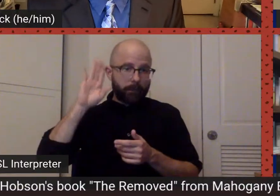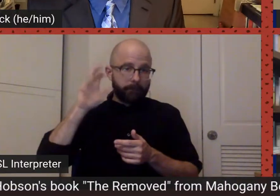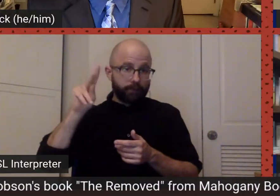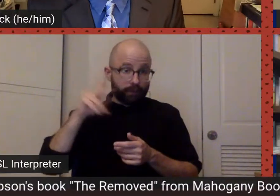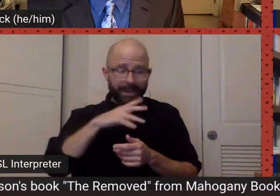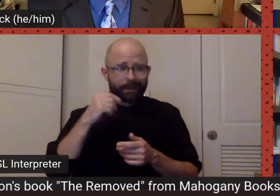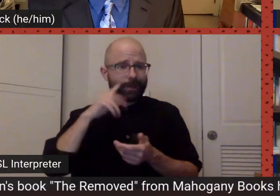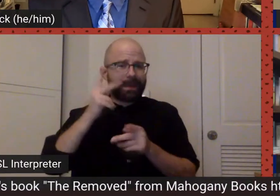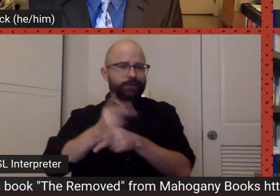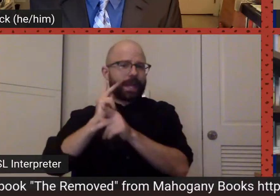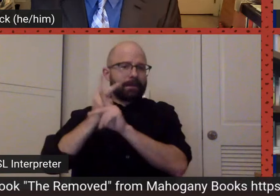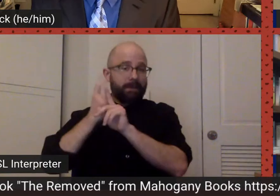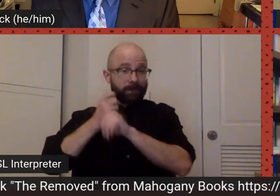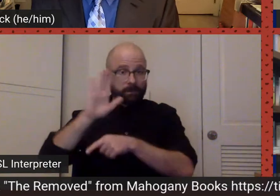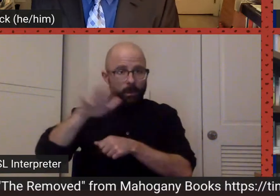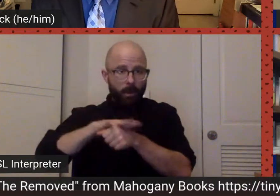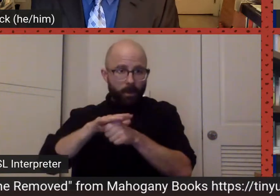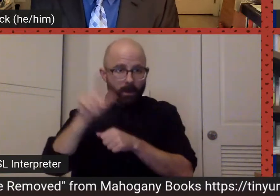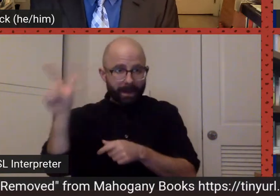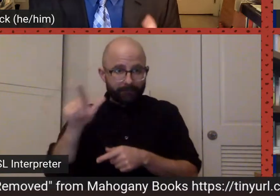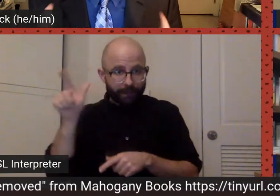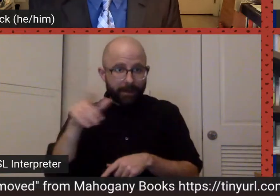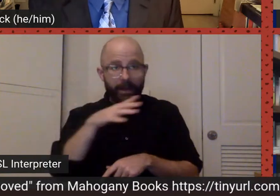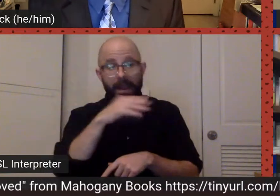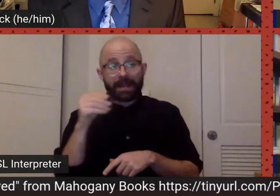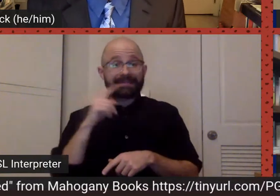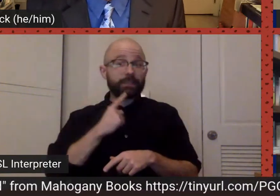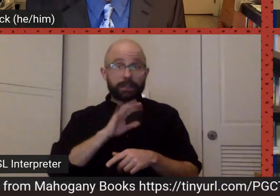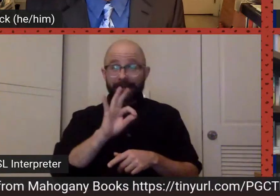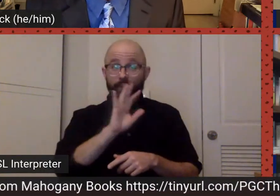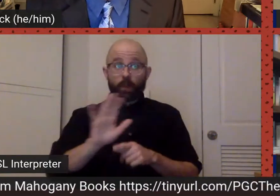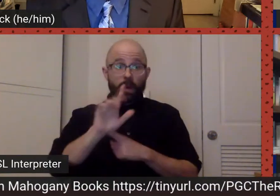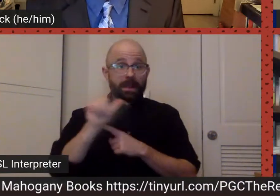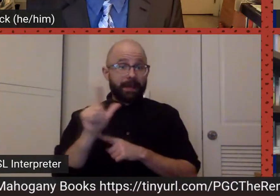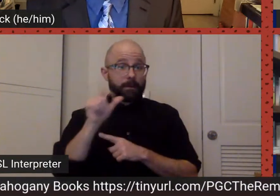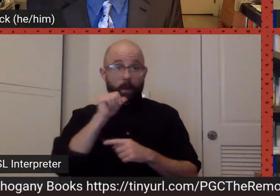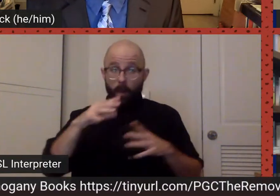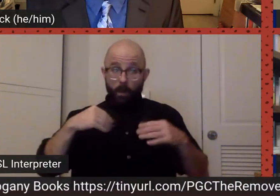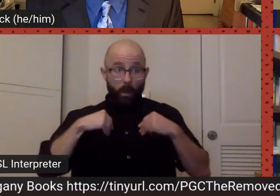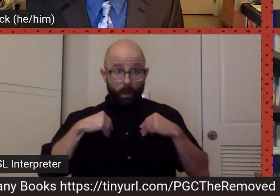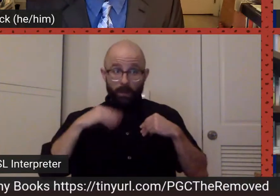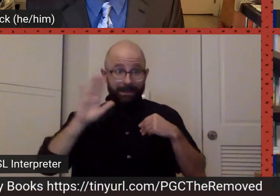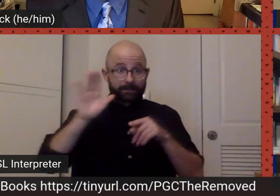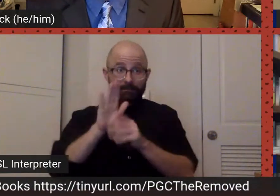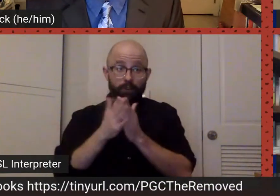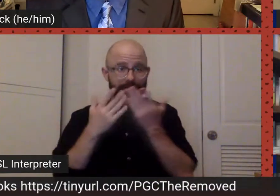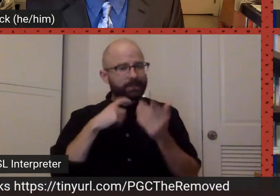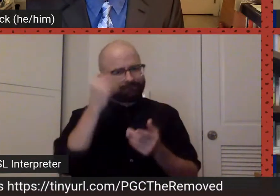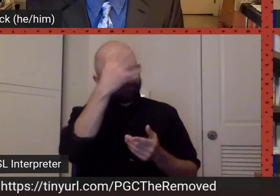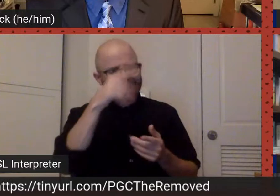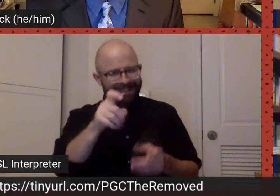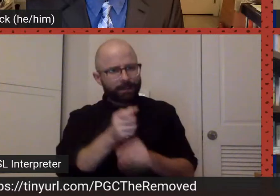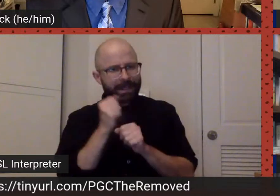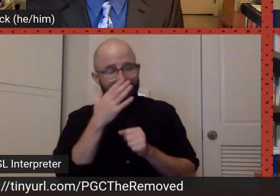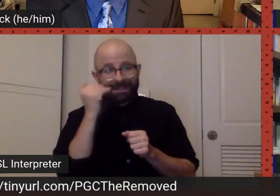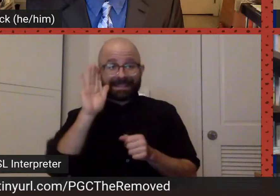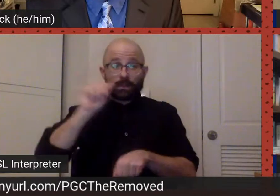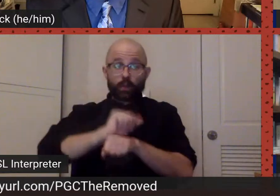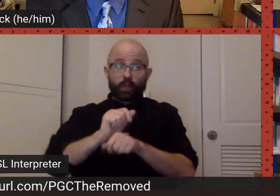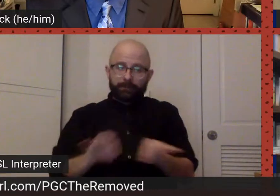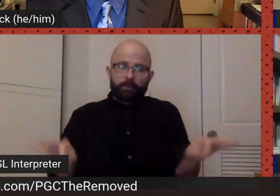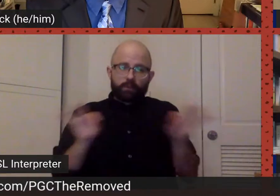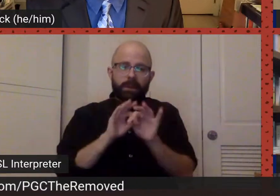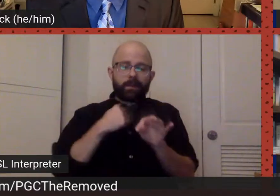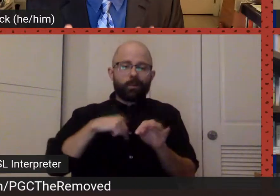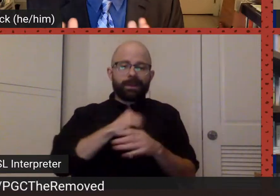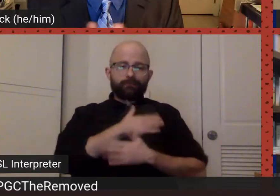from your local library. And seriously, if your library doesn't own his books, you need to tell them that they need to get it because his work is really important, and we